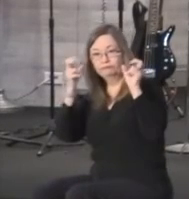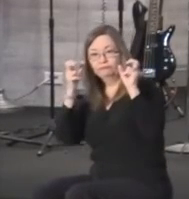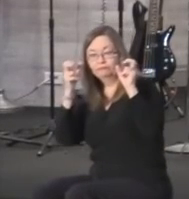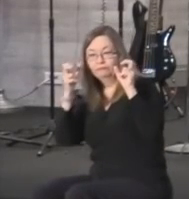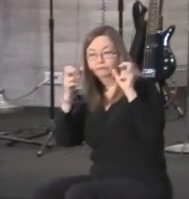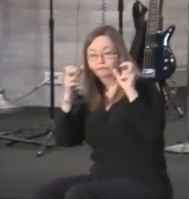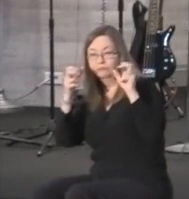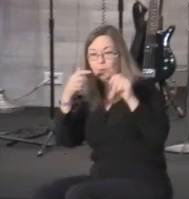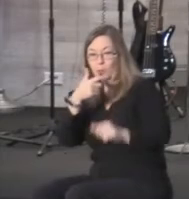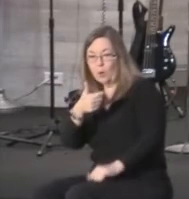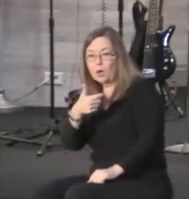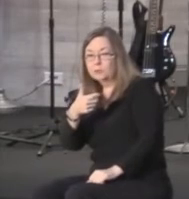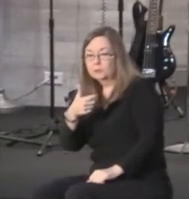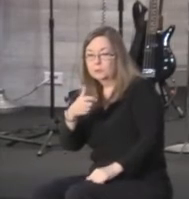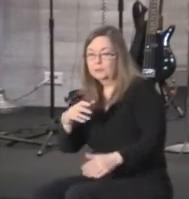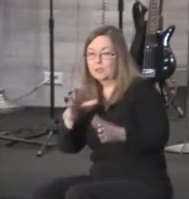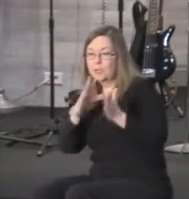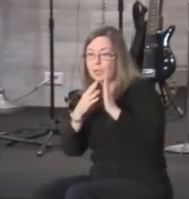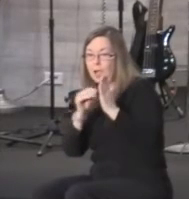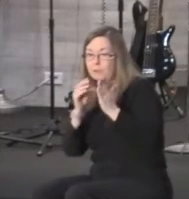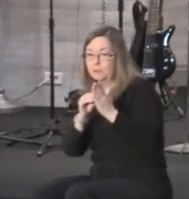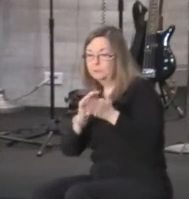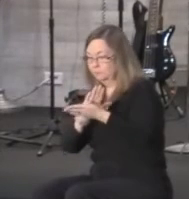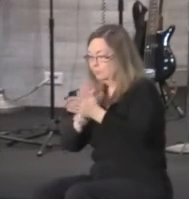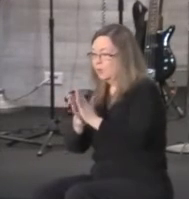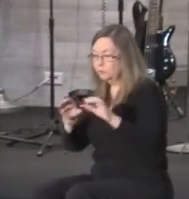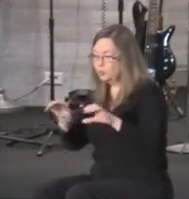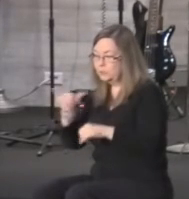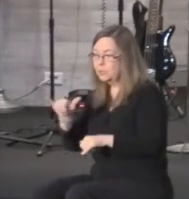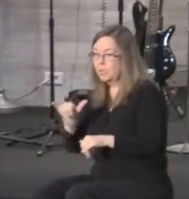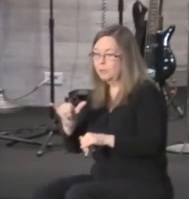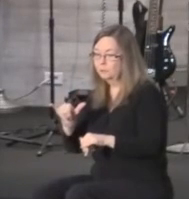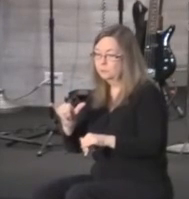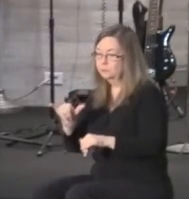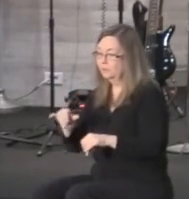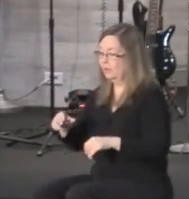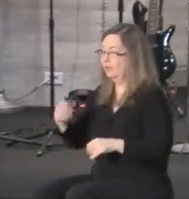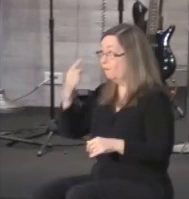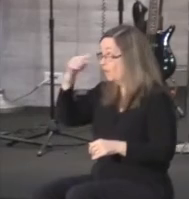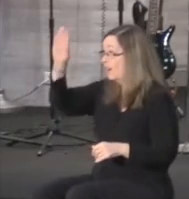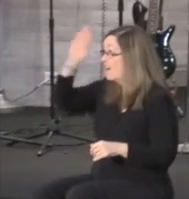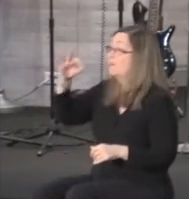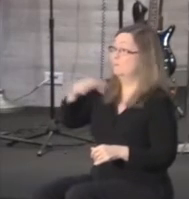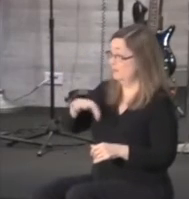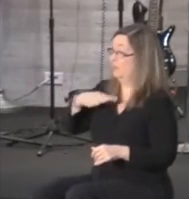begin to watch and begin to implement and begin to use those for the benefit of God.